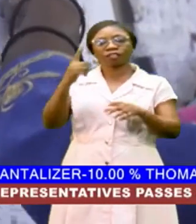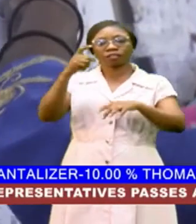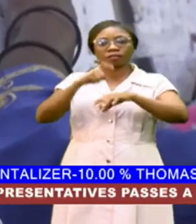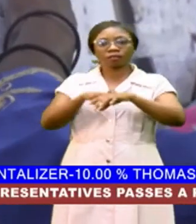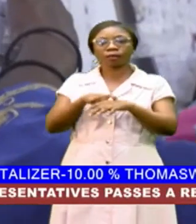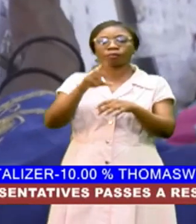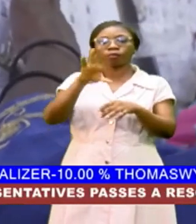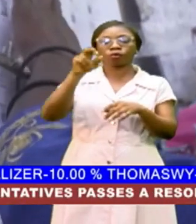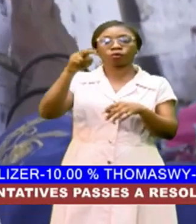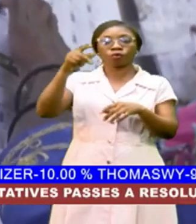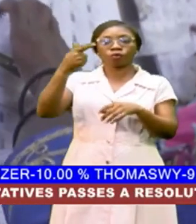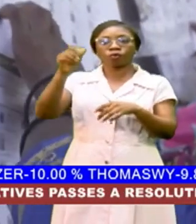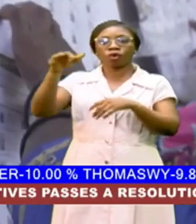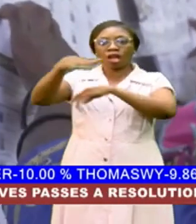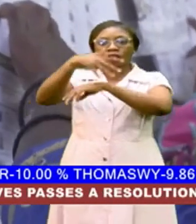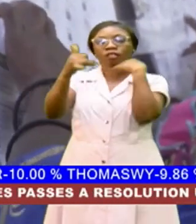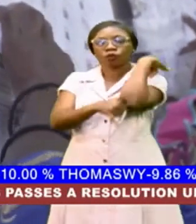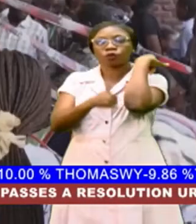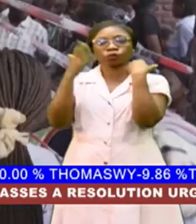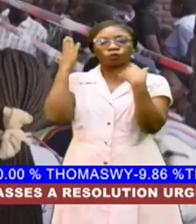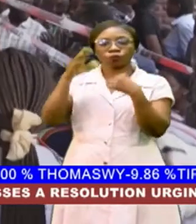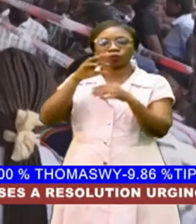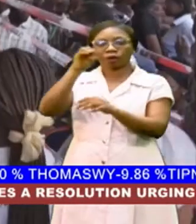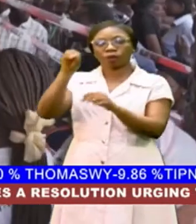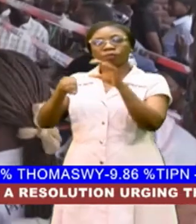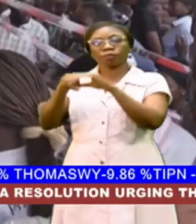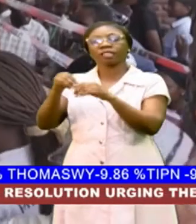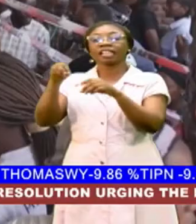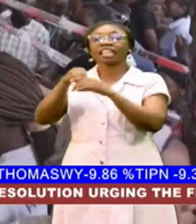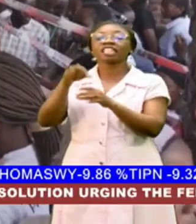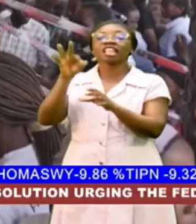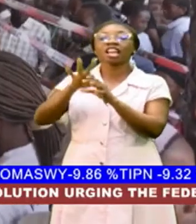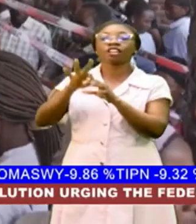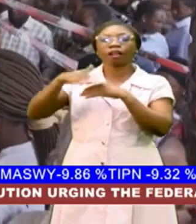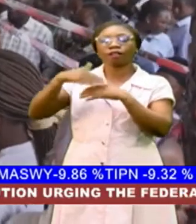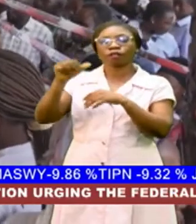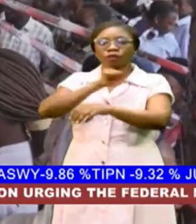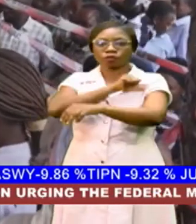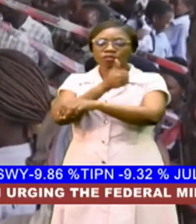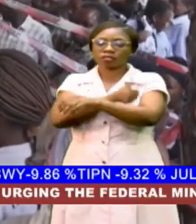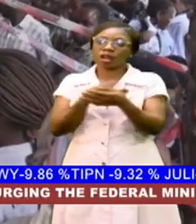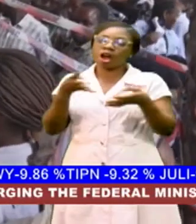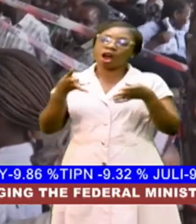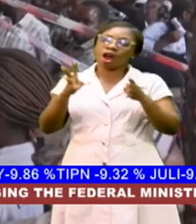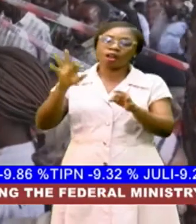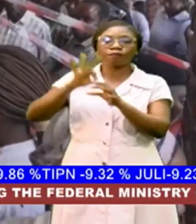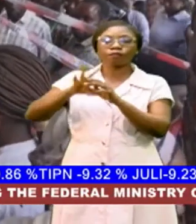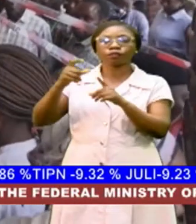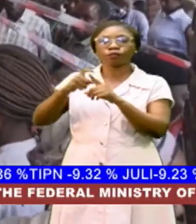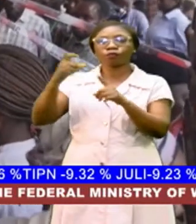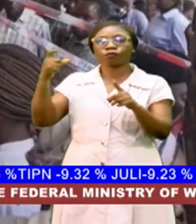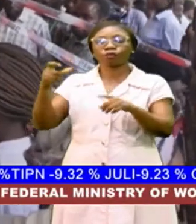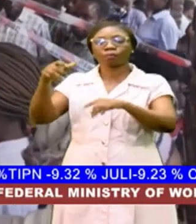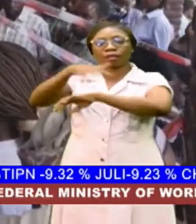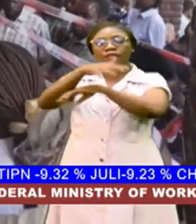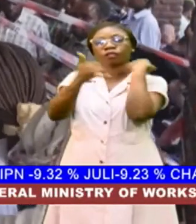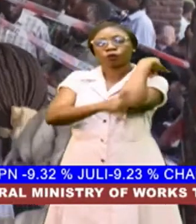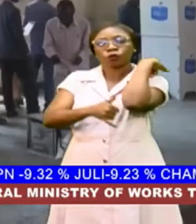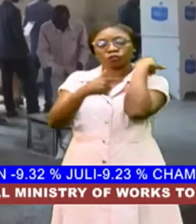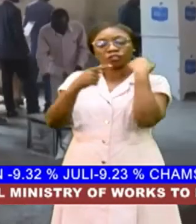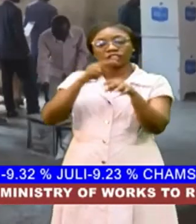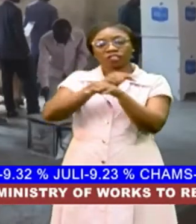in the diaspora will take part in the elections after authorities allowed voting from abroad. The National Electoral